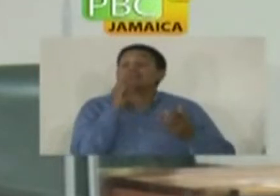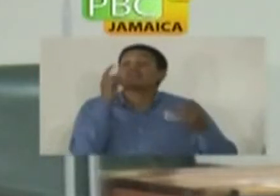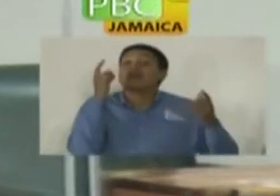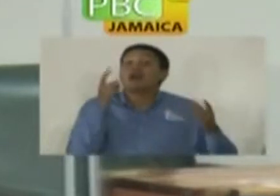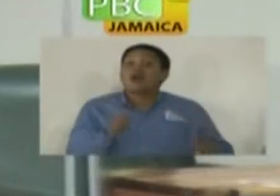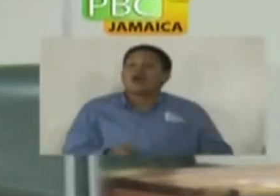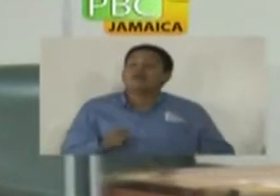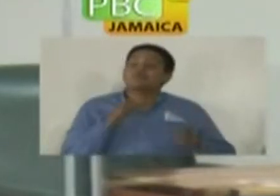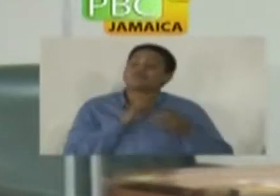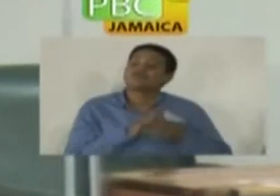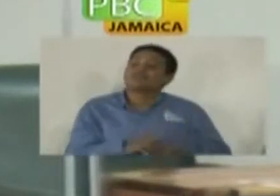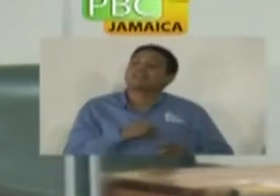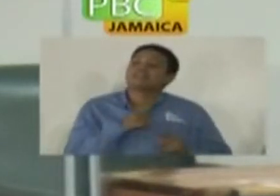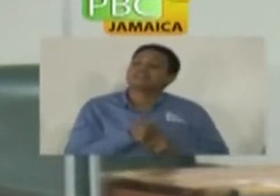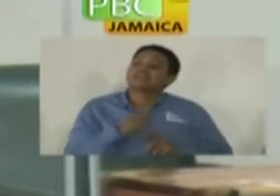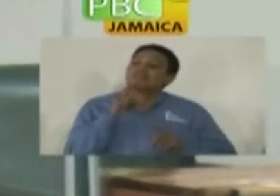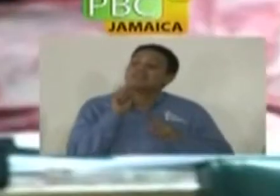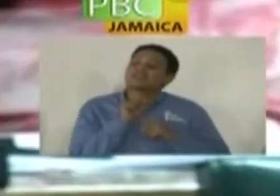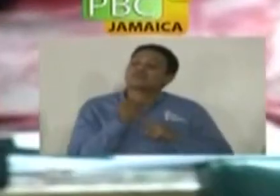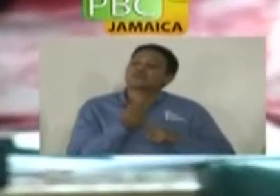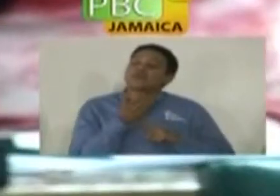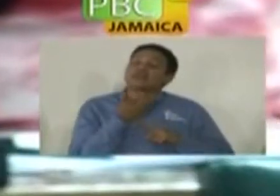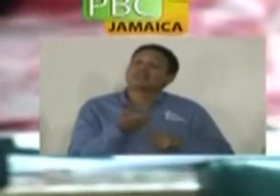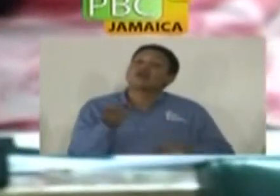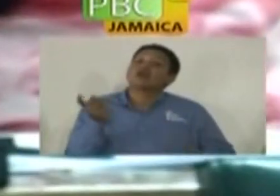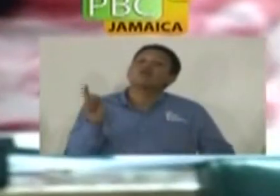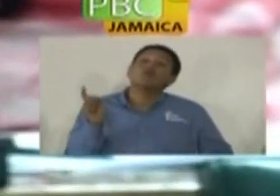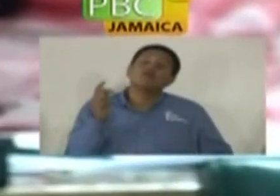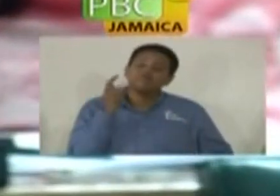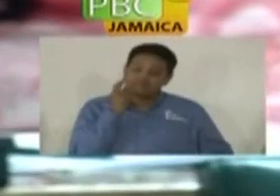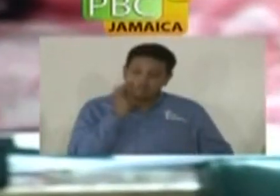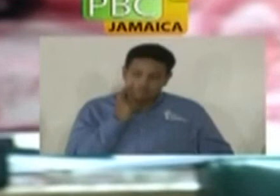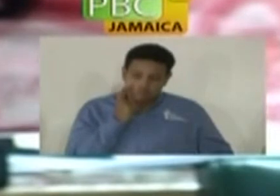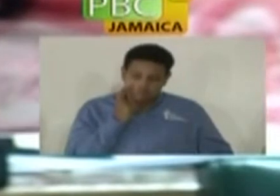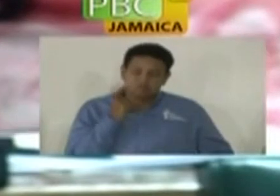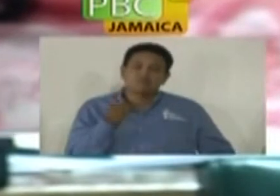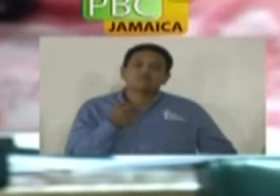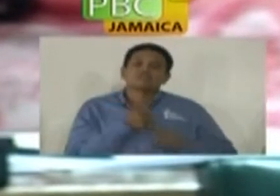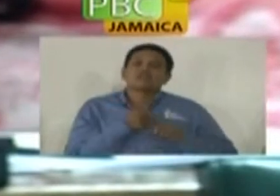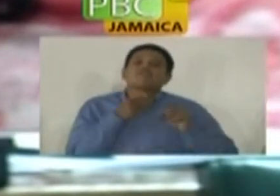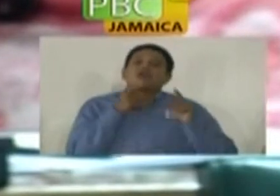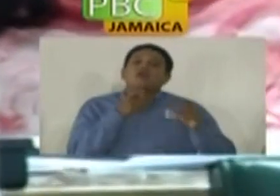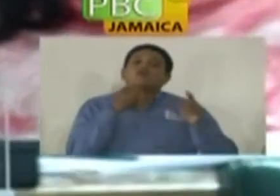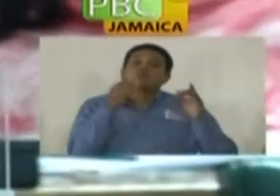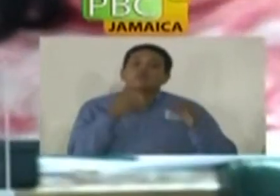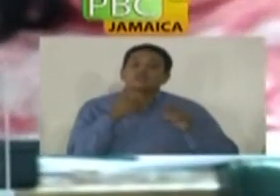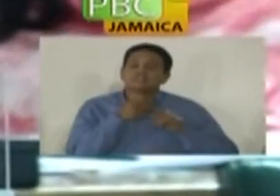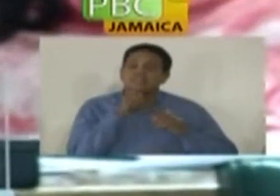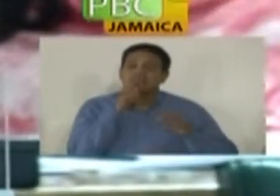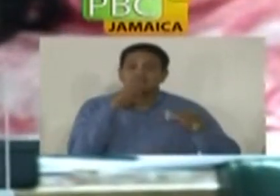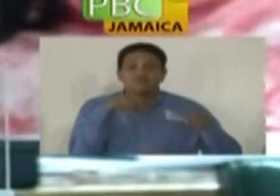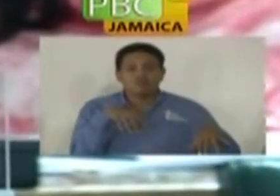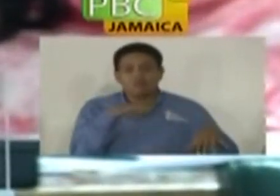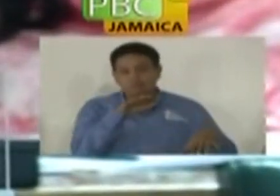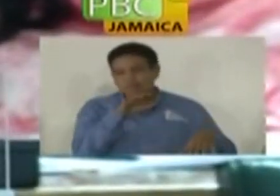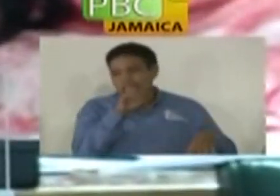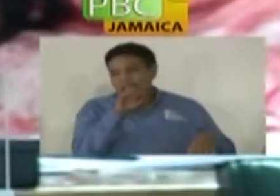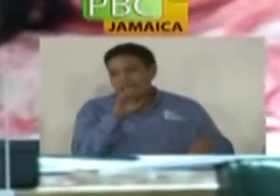case of a situation where the accused person has been acquitted.